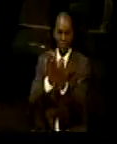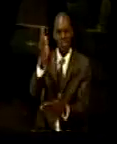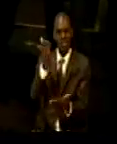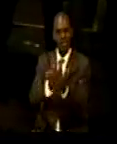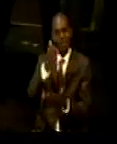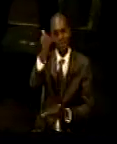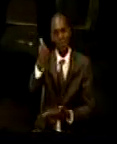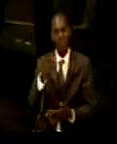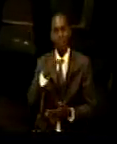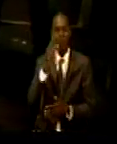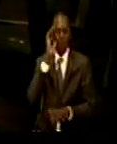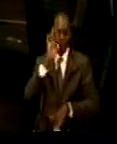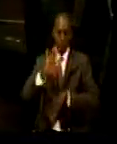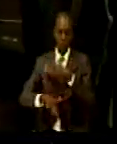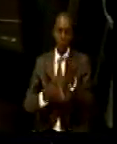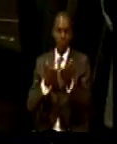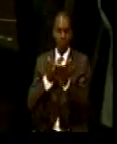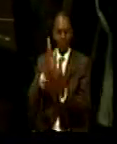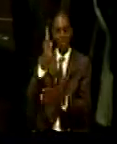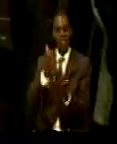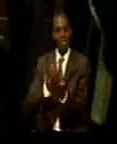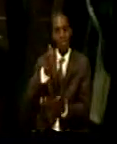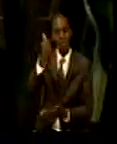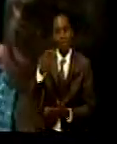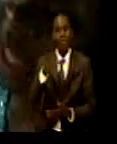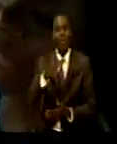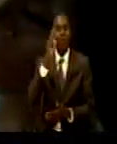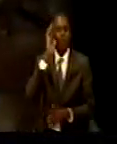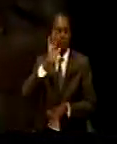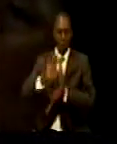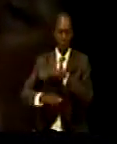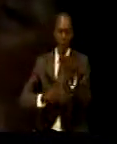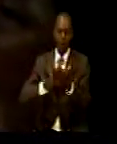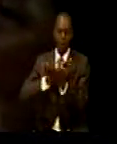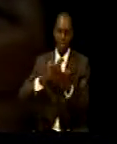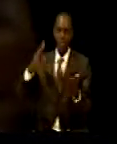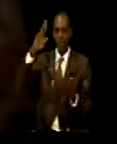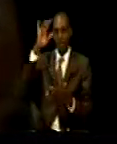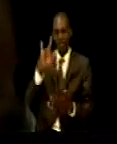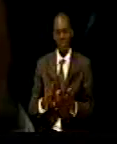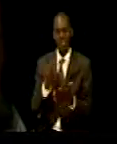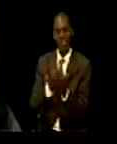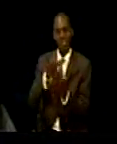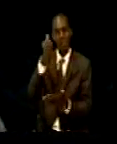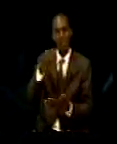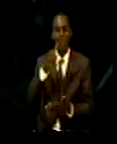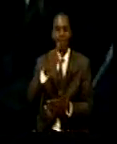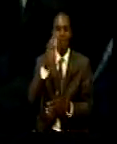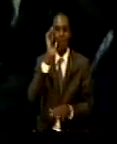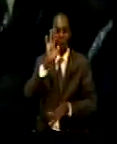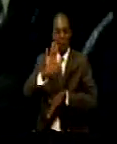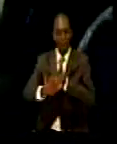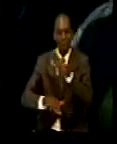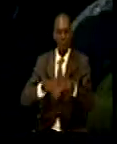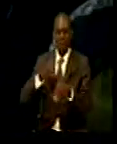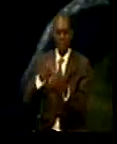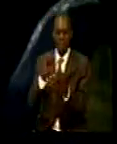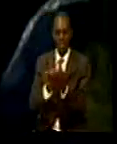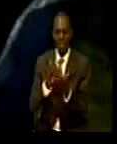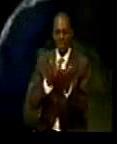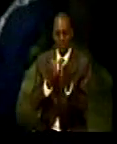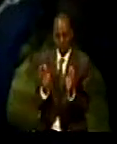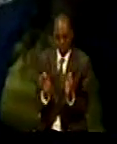walk right. You will walk righteously, and you will walk in that narrow path that leads